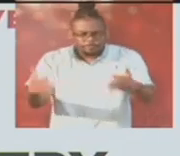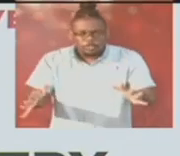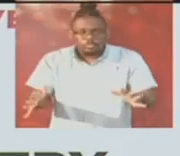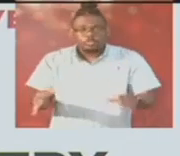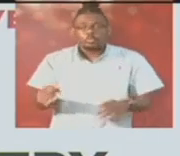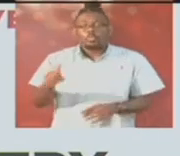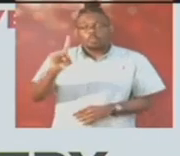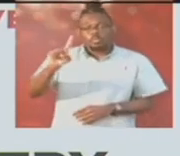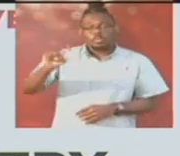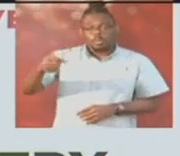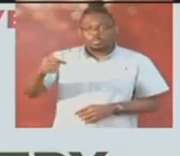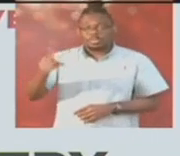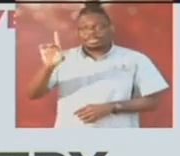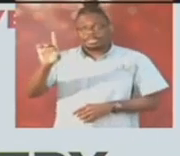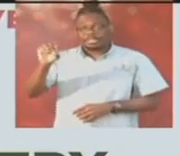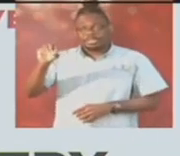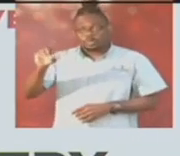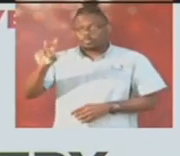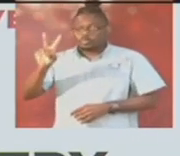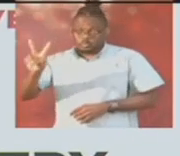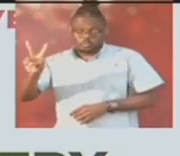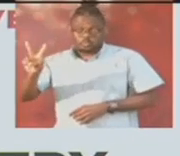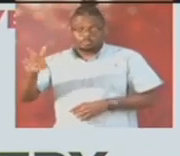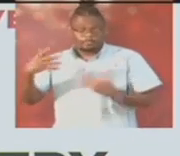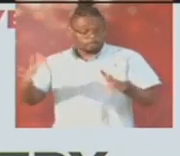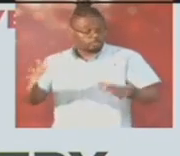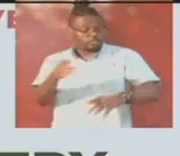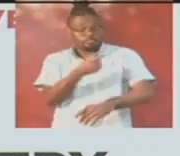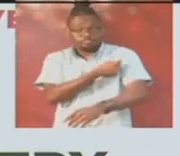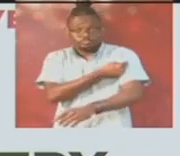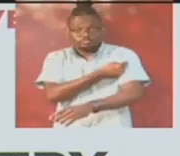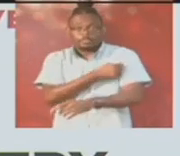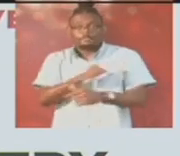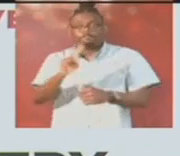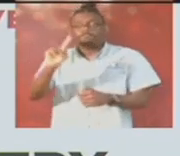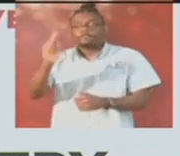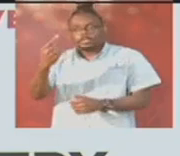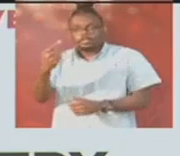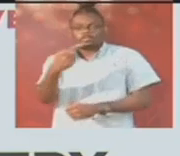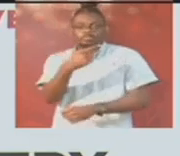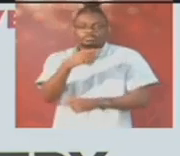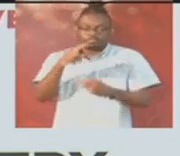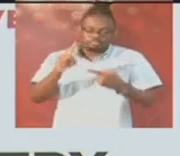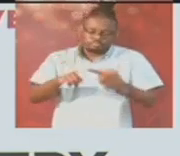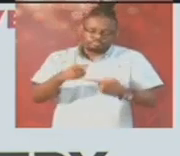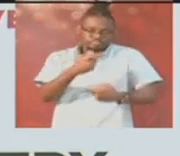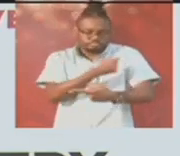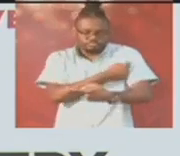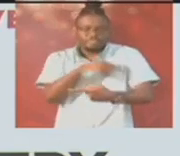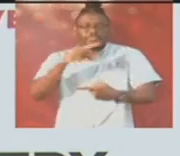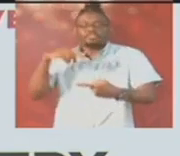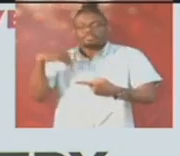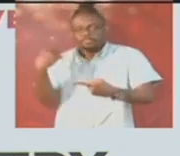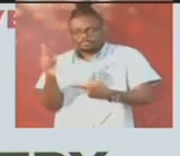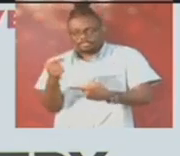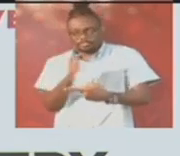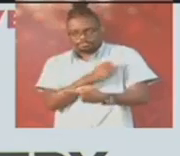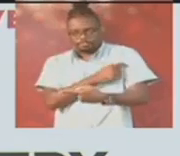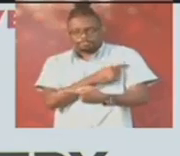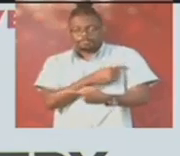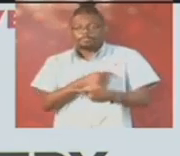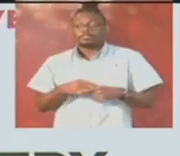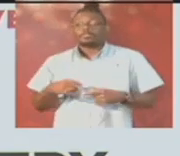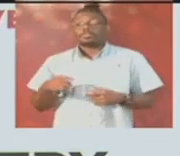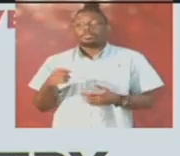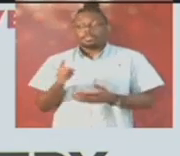41,802. In winding down, we would have said since last week that we will be bringing up